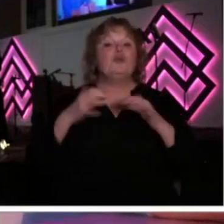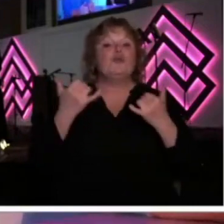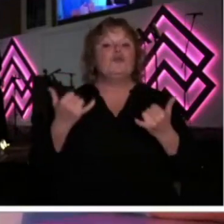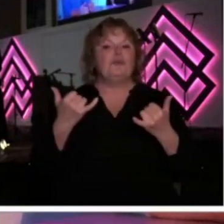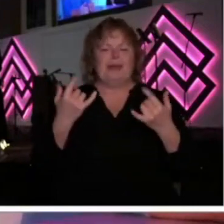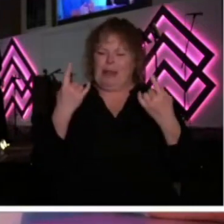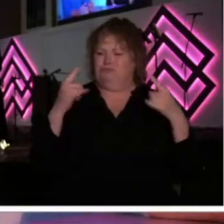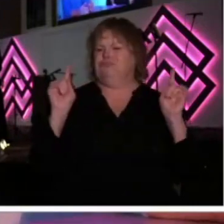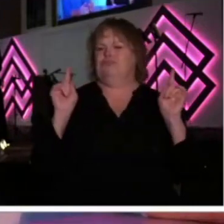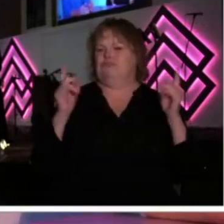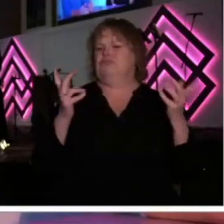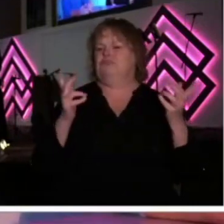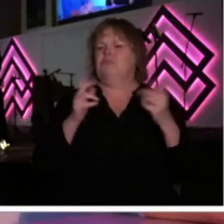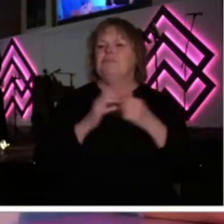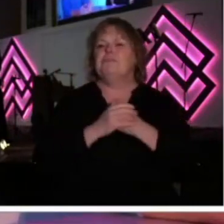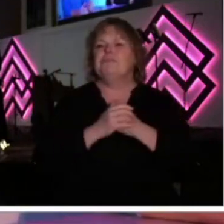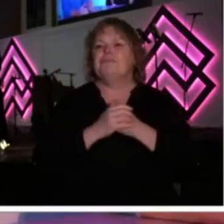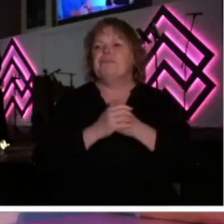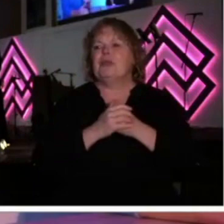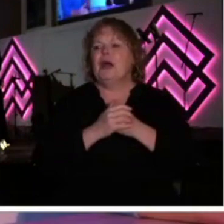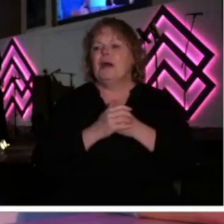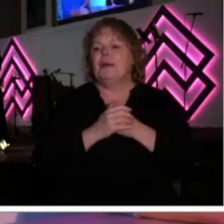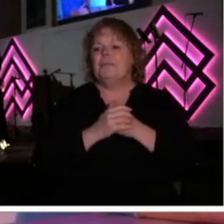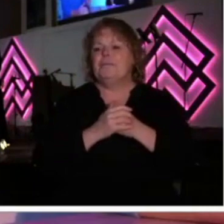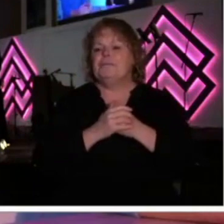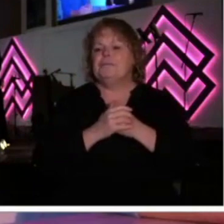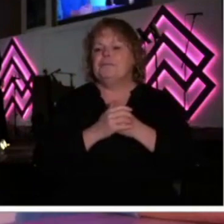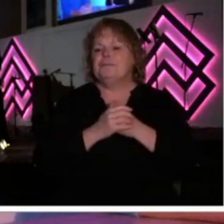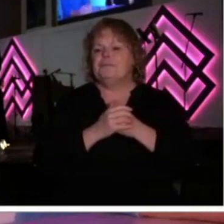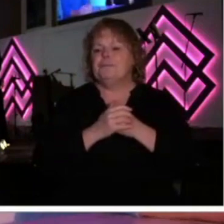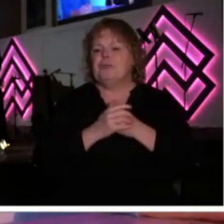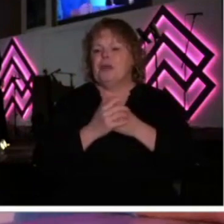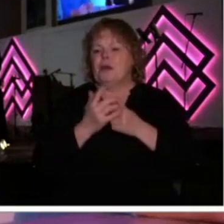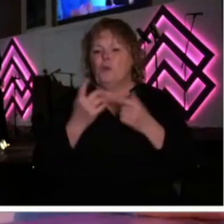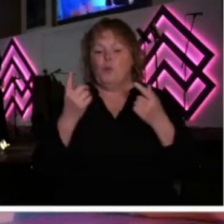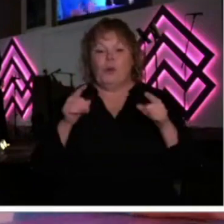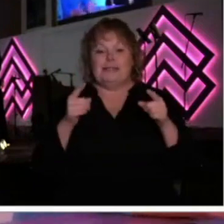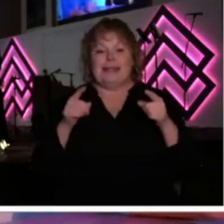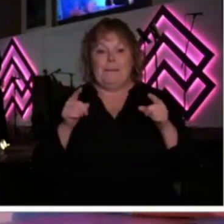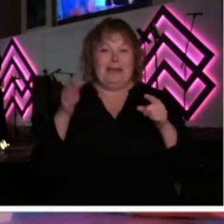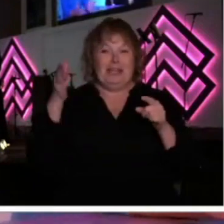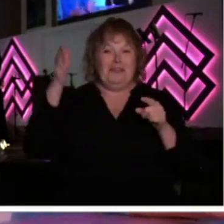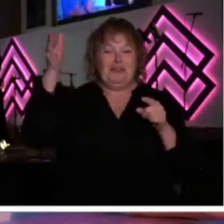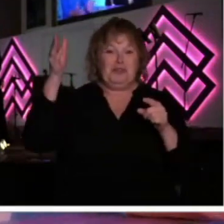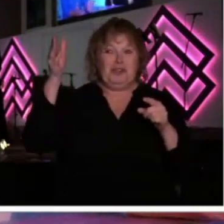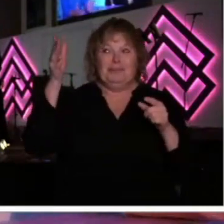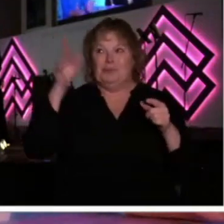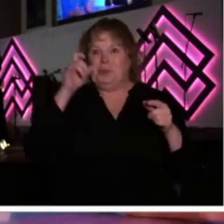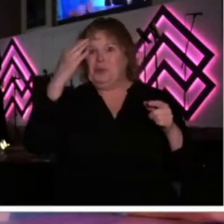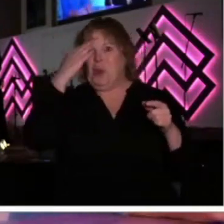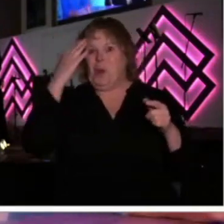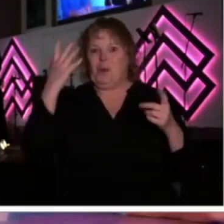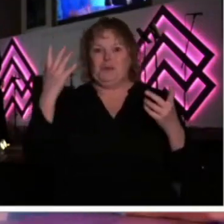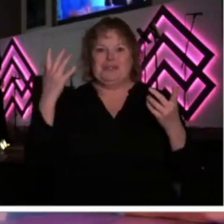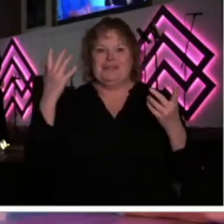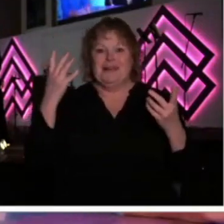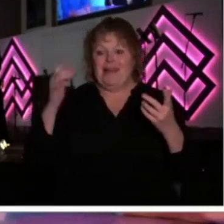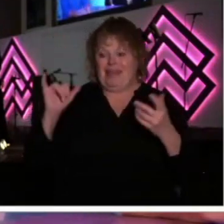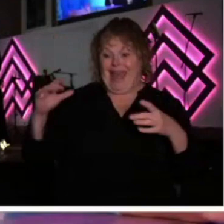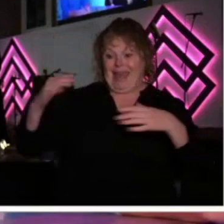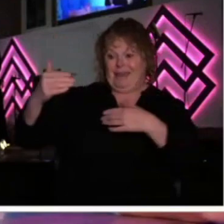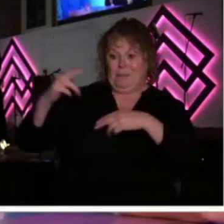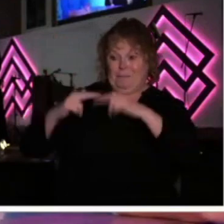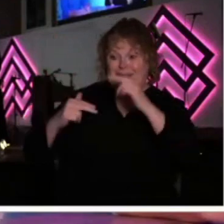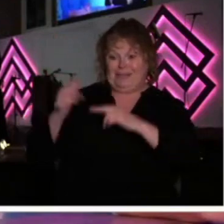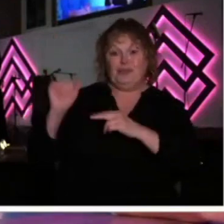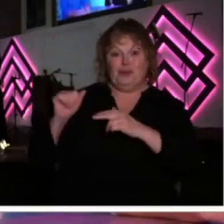thriving. You know, as far as prognosticating what can happen, who knows, but it could be possibly a hub for the youth of Central